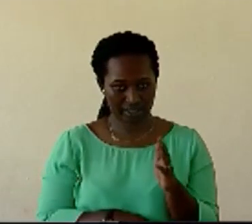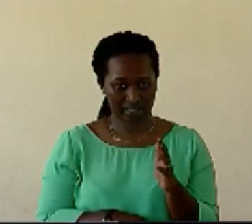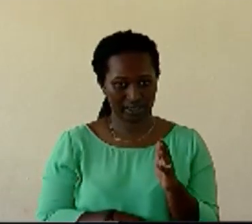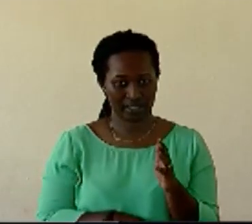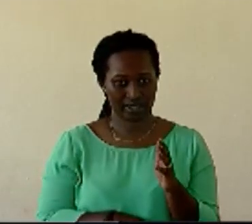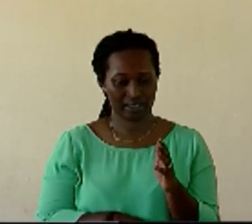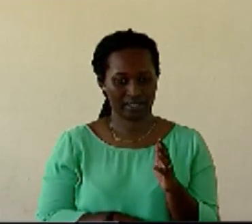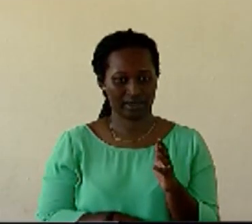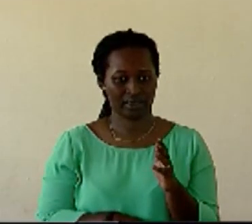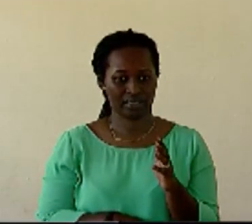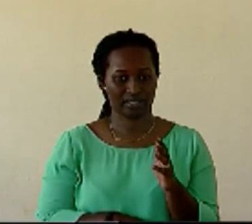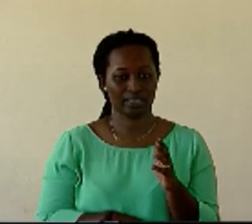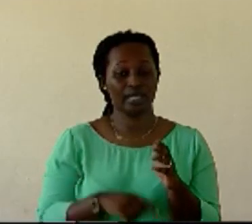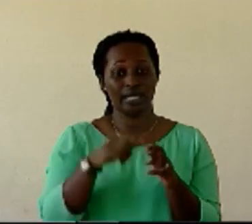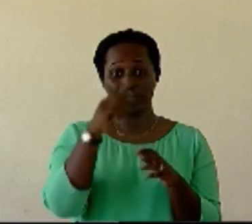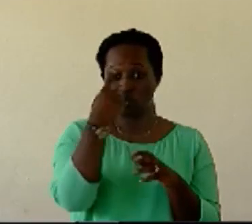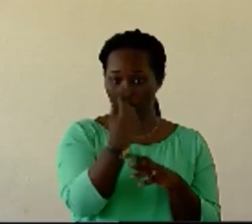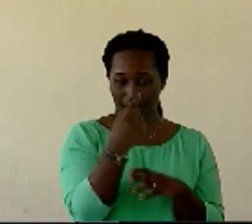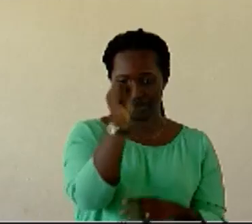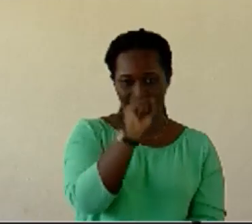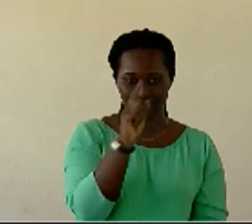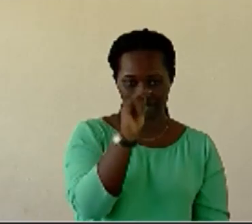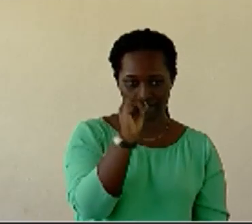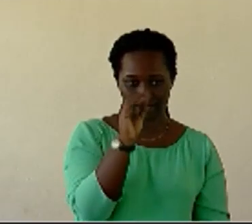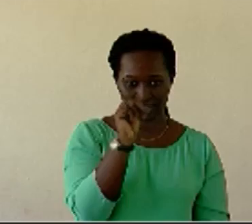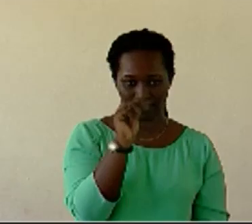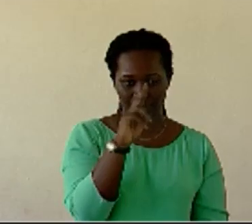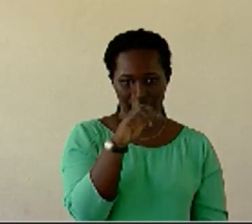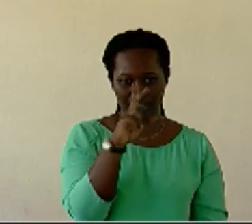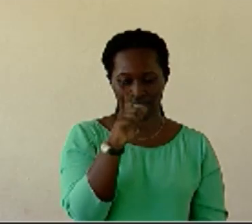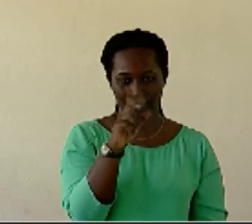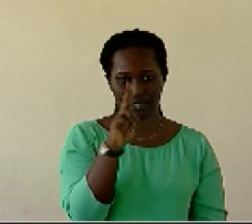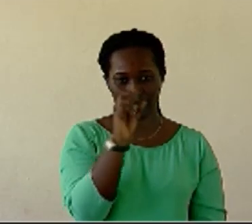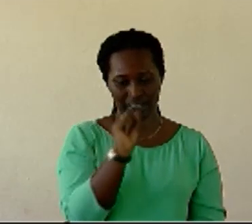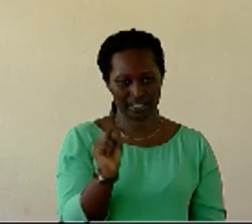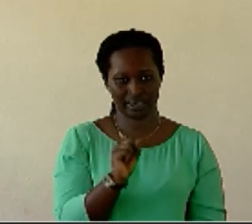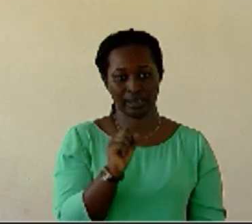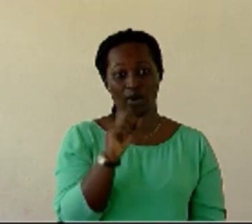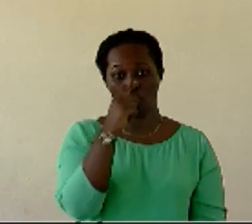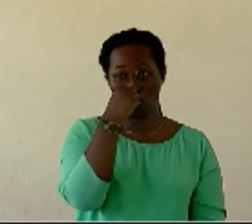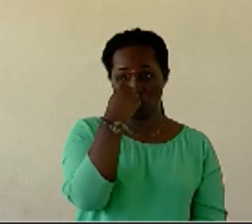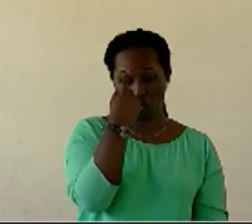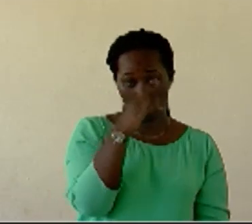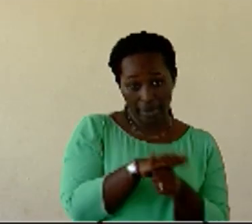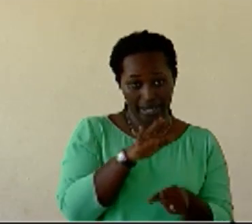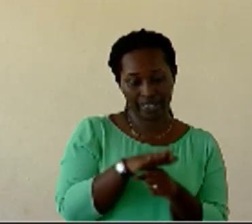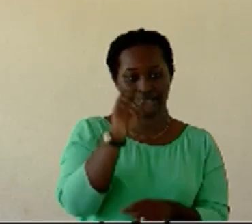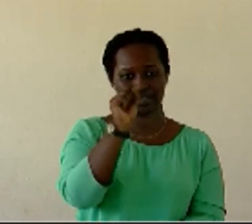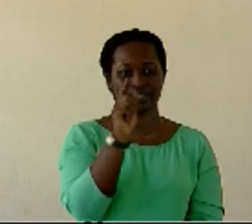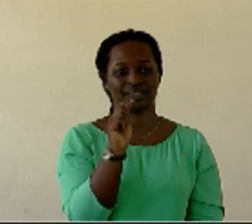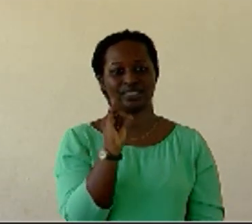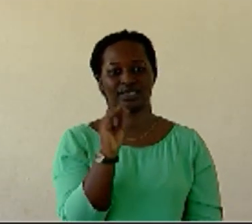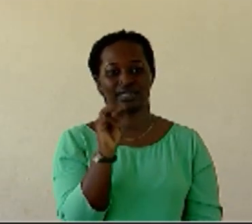When there are many, we say stimuli. These are things that provoke a response or activity, or that